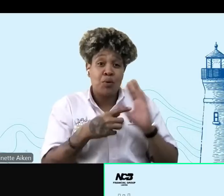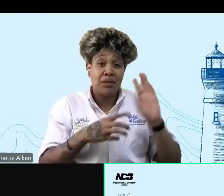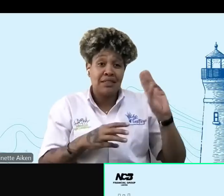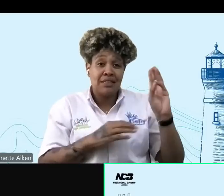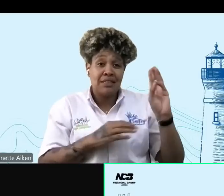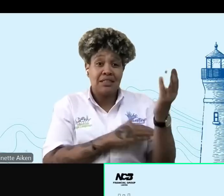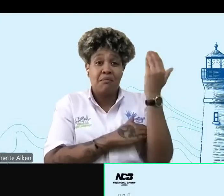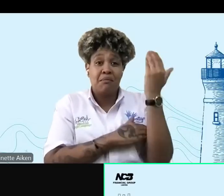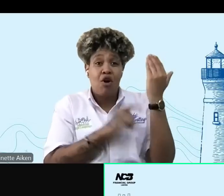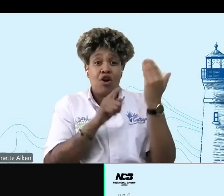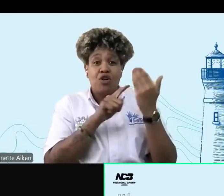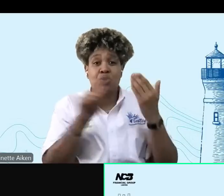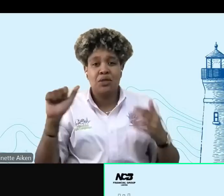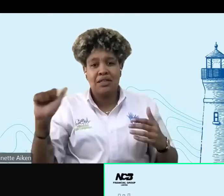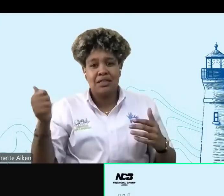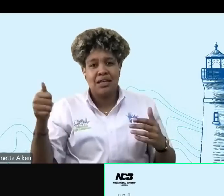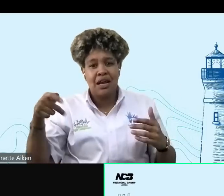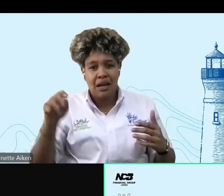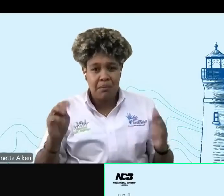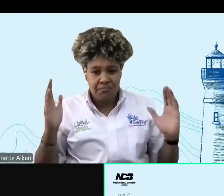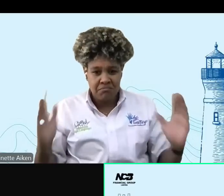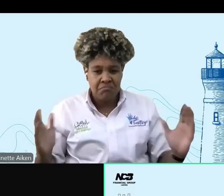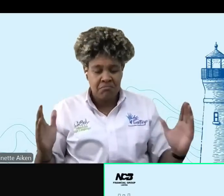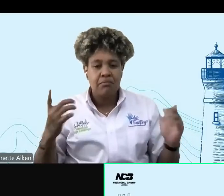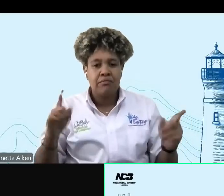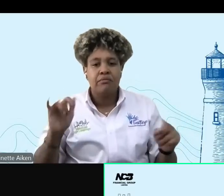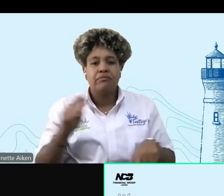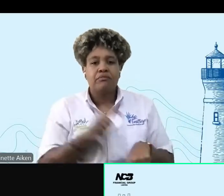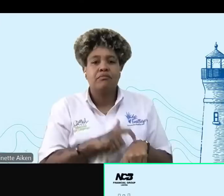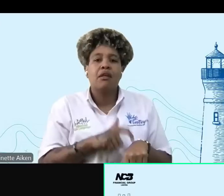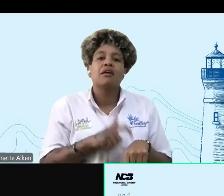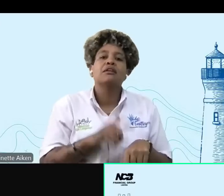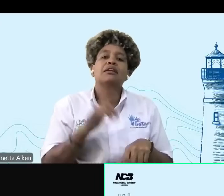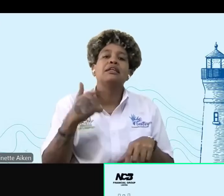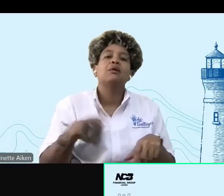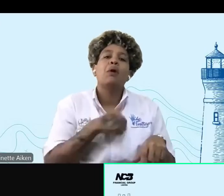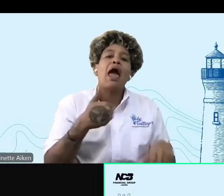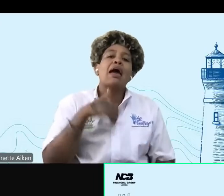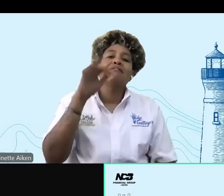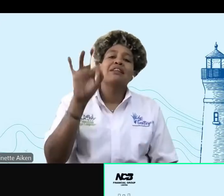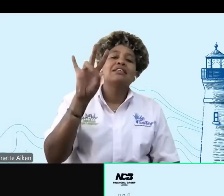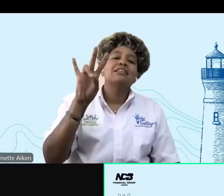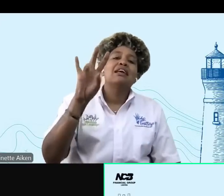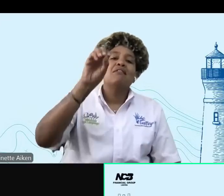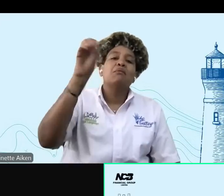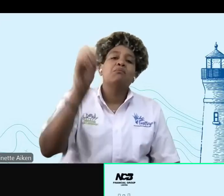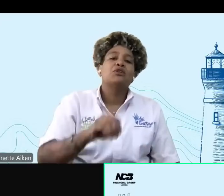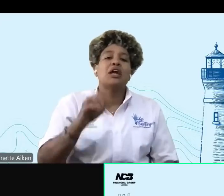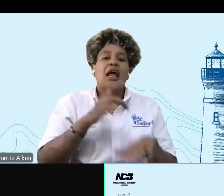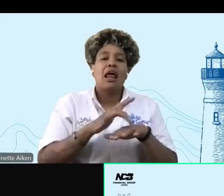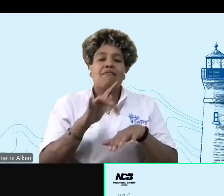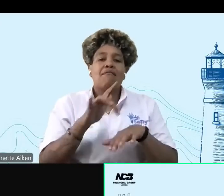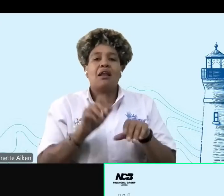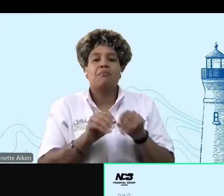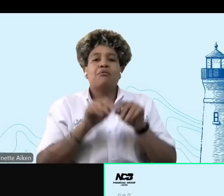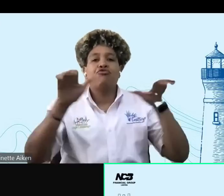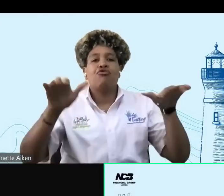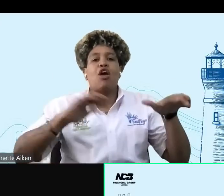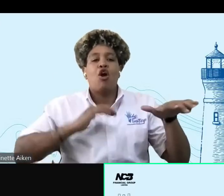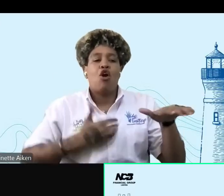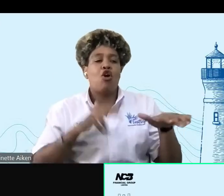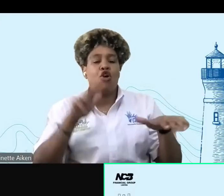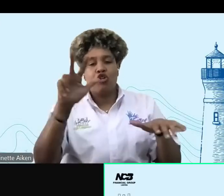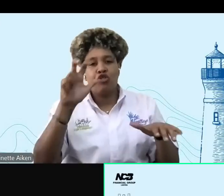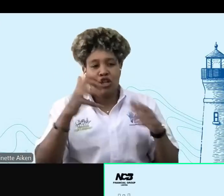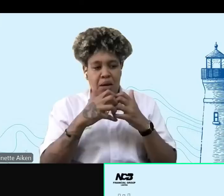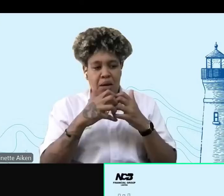10 p.m. And in that time period, we have 97% availability across our 300 plus